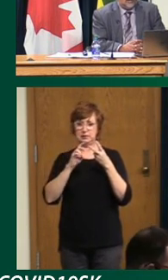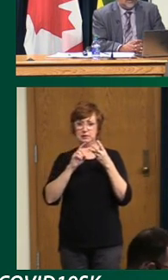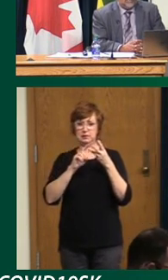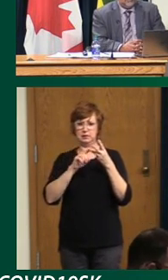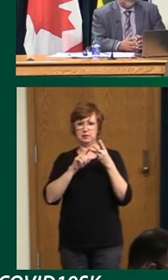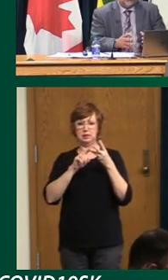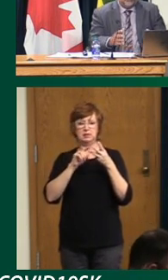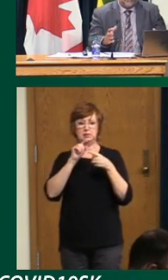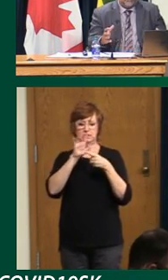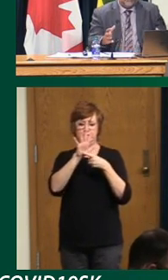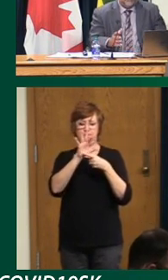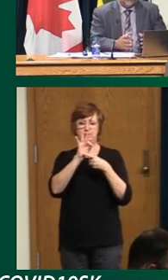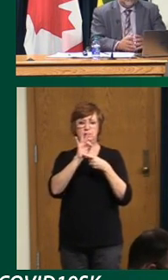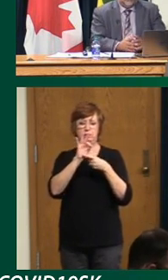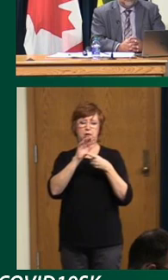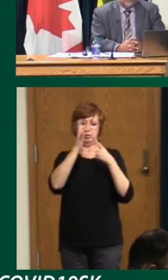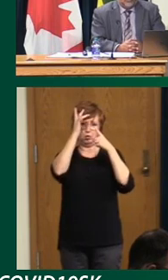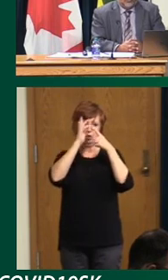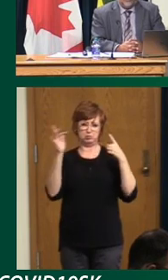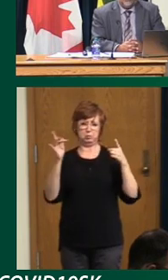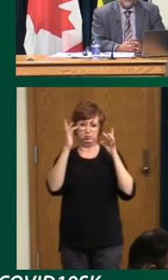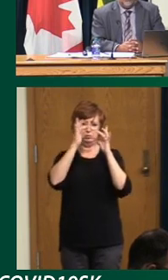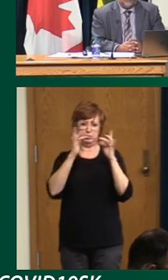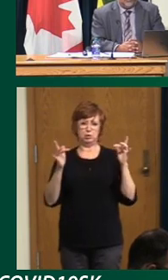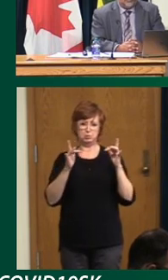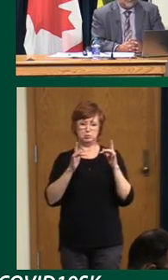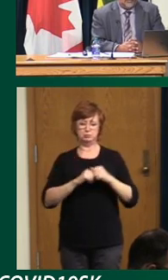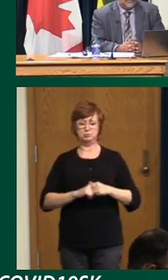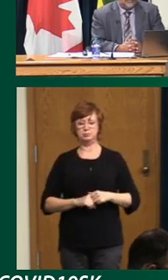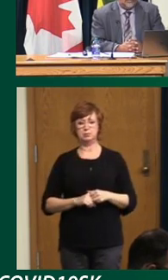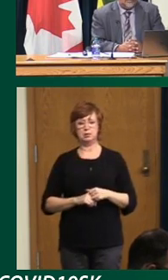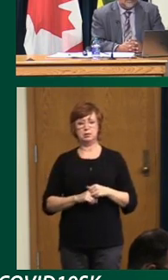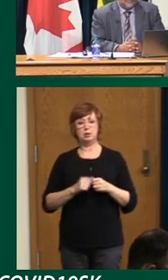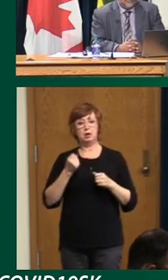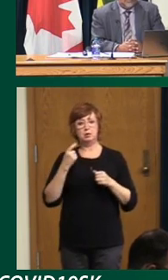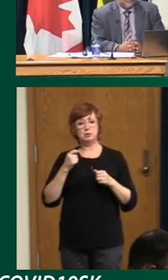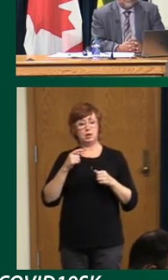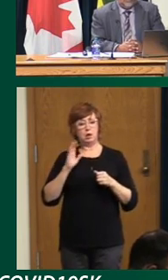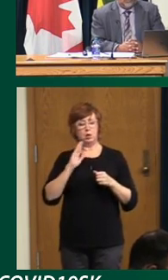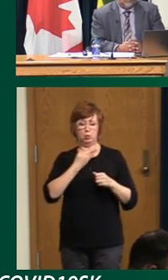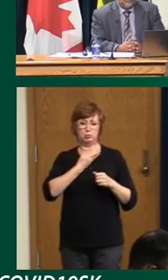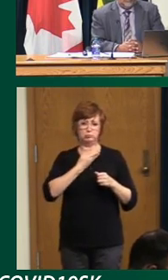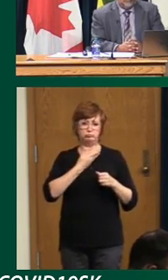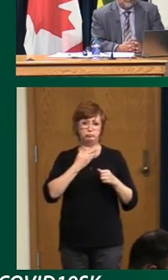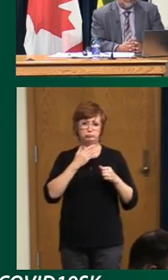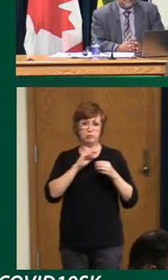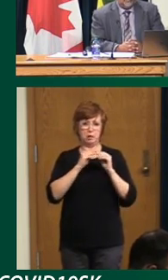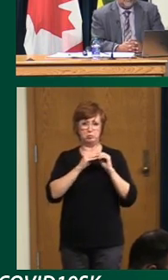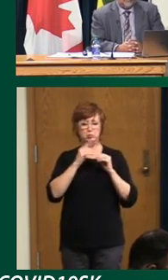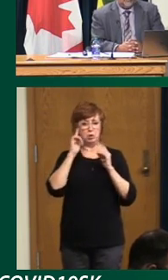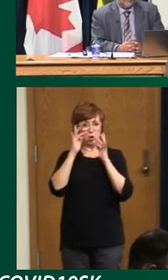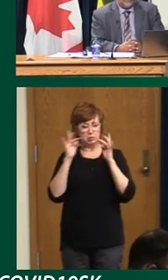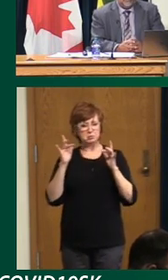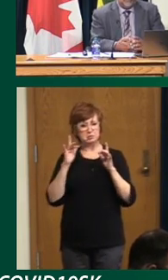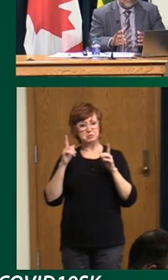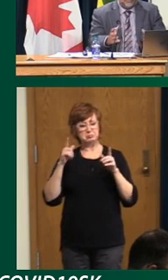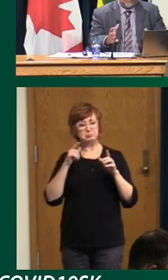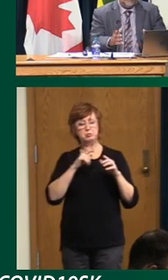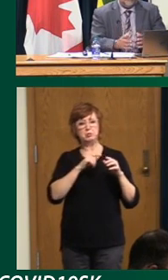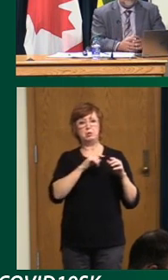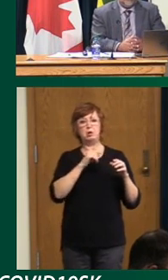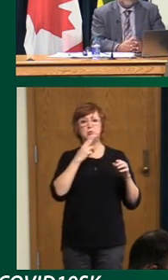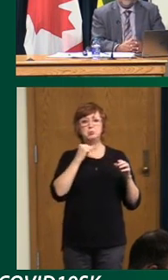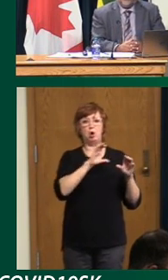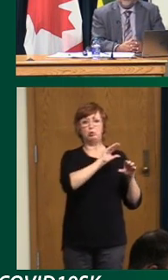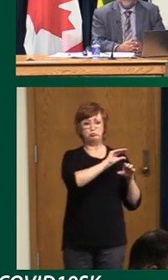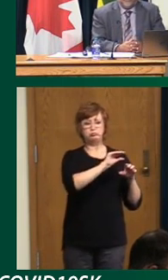care. So again, we've had a lower rate of hospitalizations till about 4 to 6 weeks ago, but over the